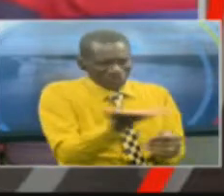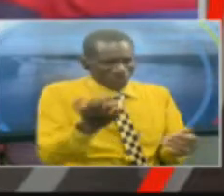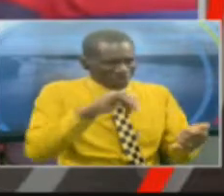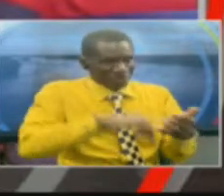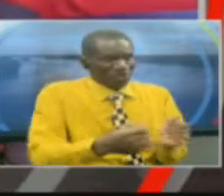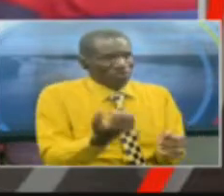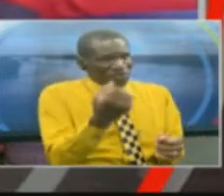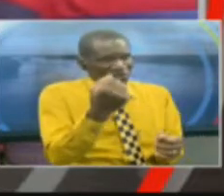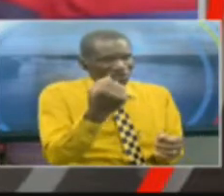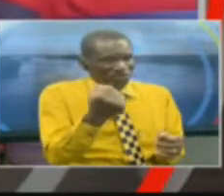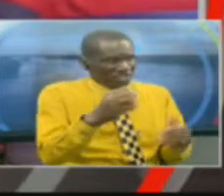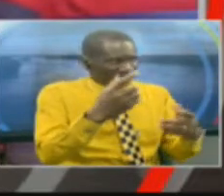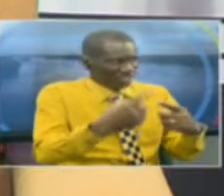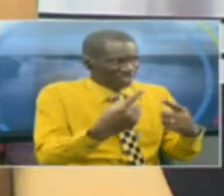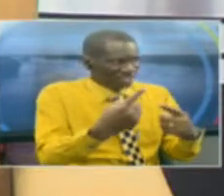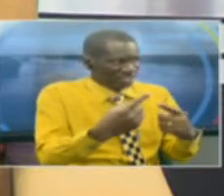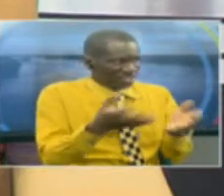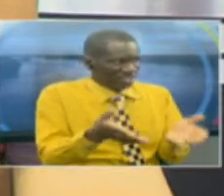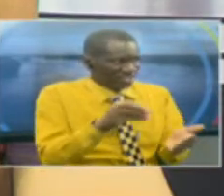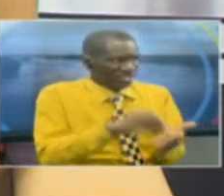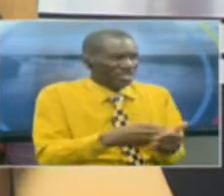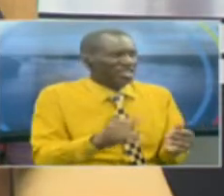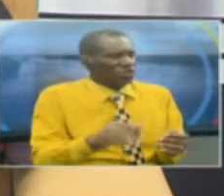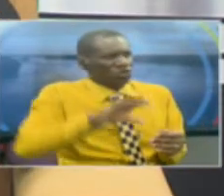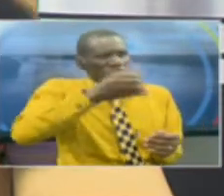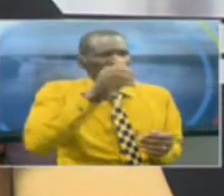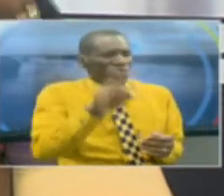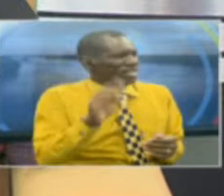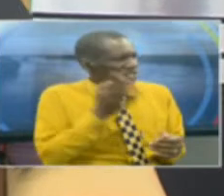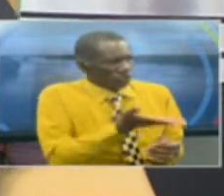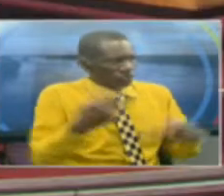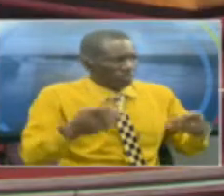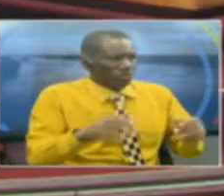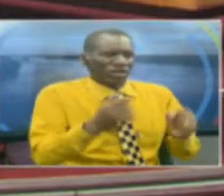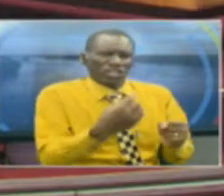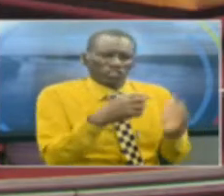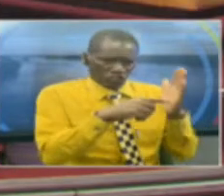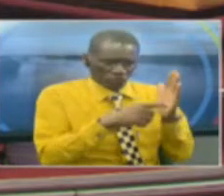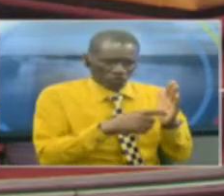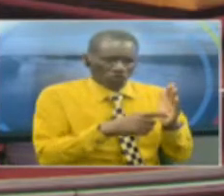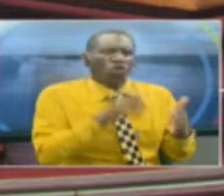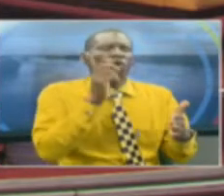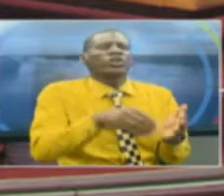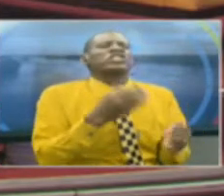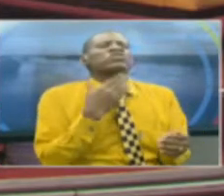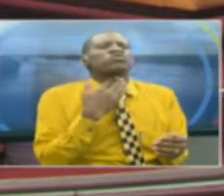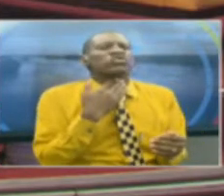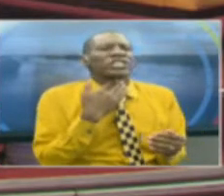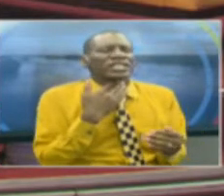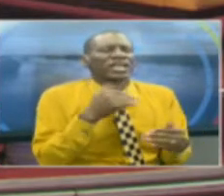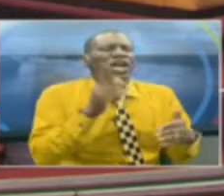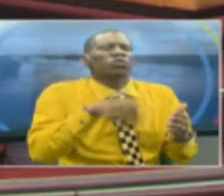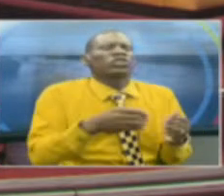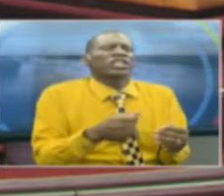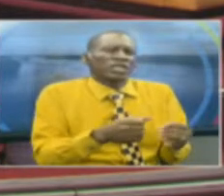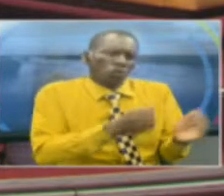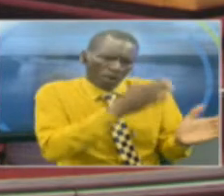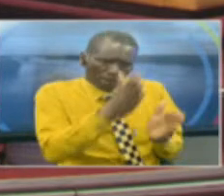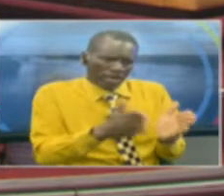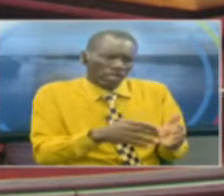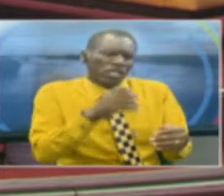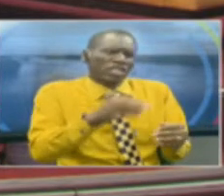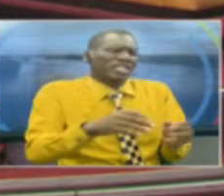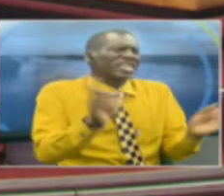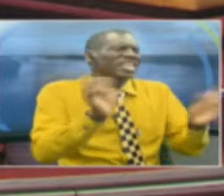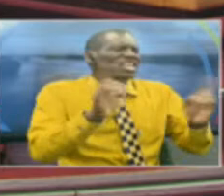Congratulations. And Joanne, again, listening to them, you clearly can tell the maturity, what they wanted and what they were looking for. And it didn't matter how they looked like or